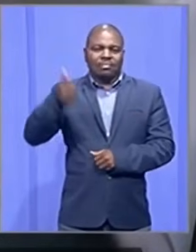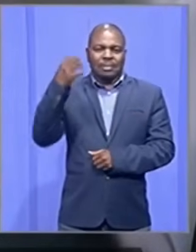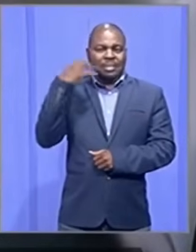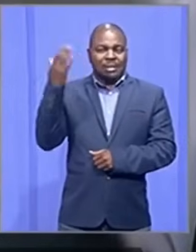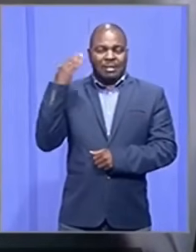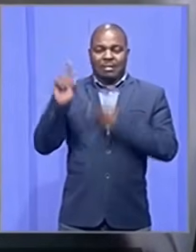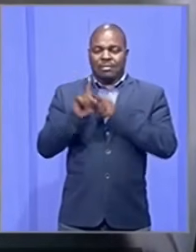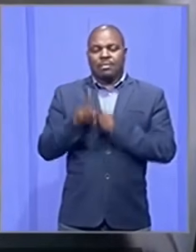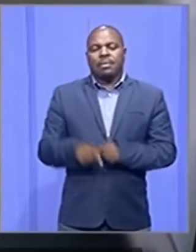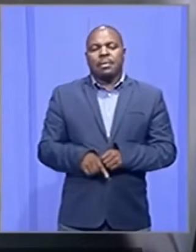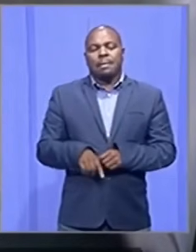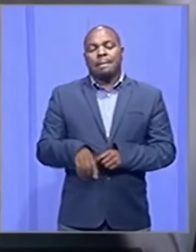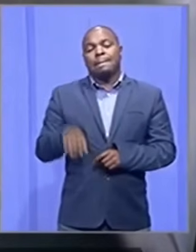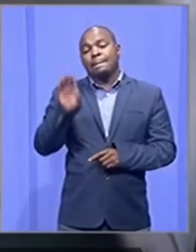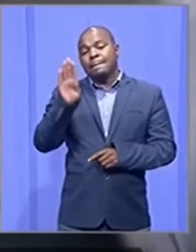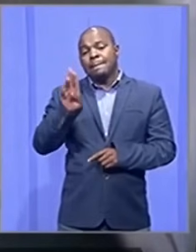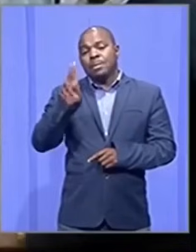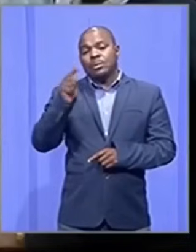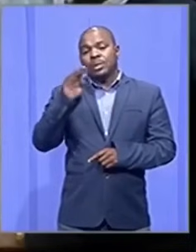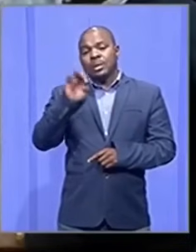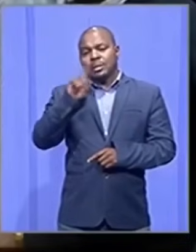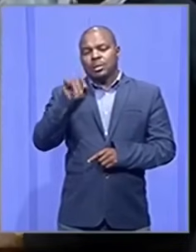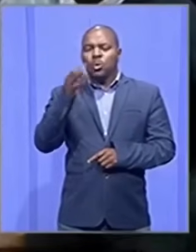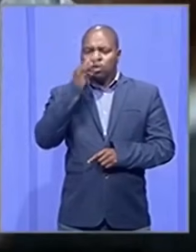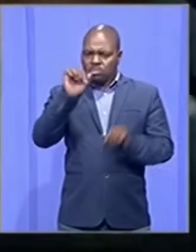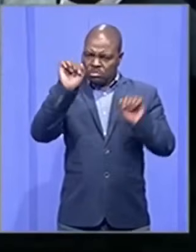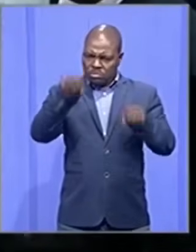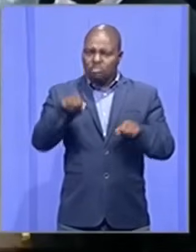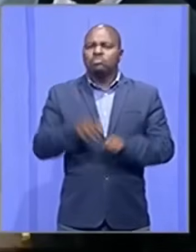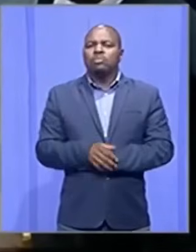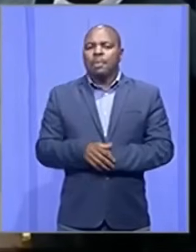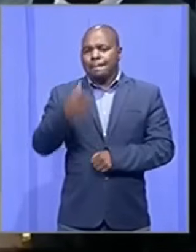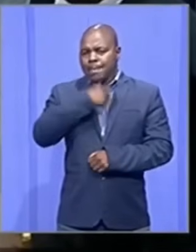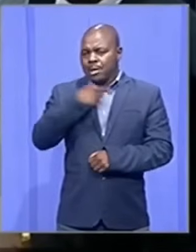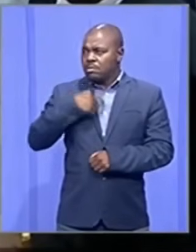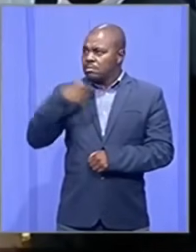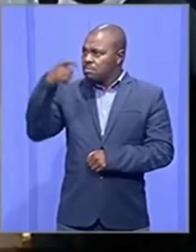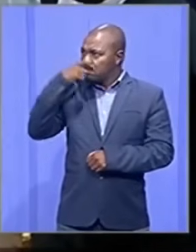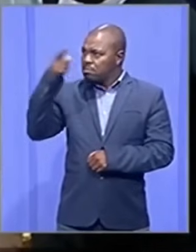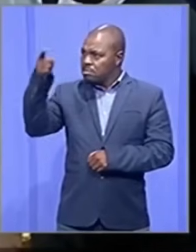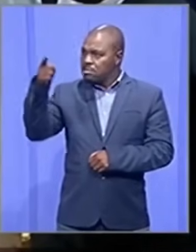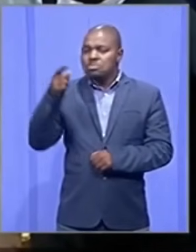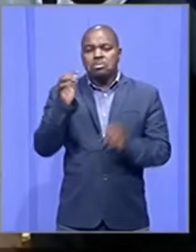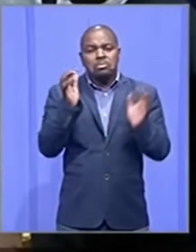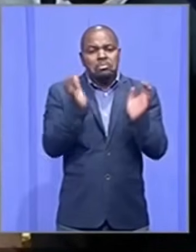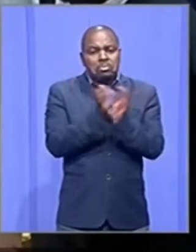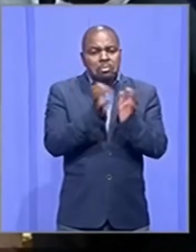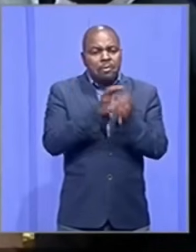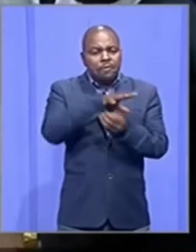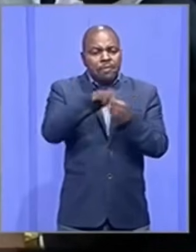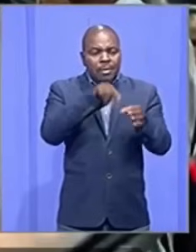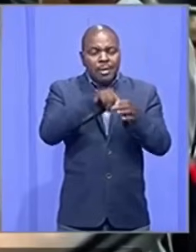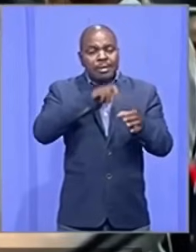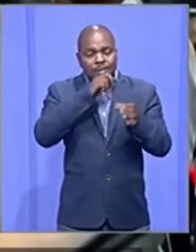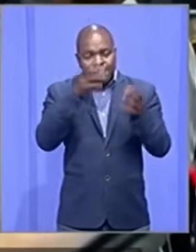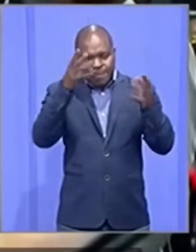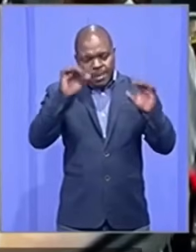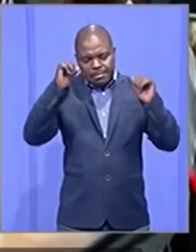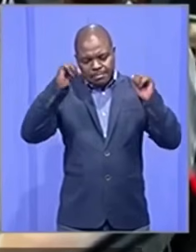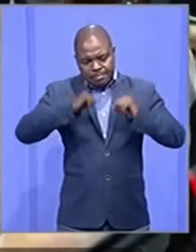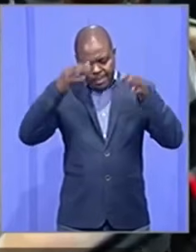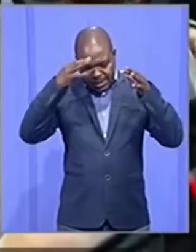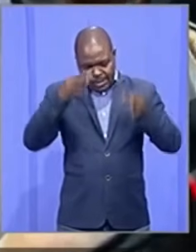o. Buthelezi o kaetse e leng ka tshwanelo mo president Cyril Ramaphosa gore ka nako ya kopano ya balelapa la segosi go